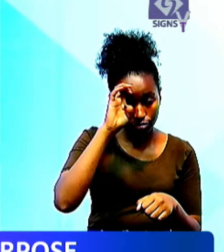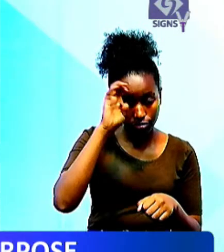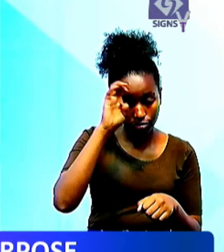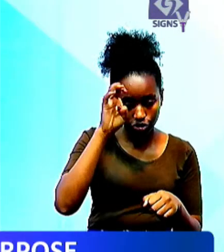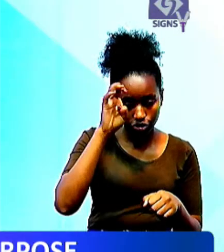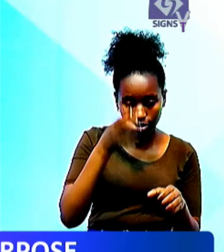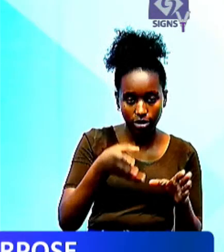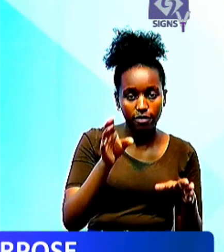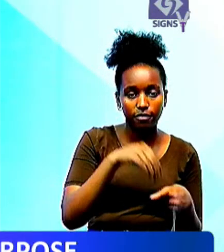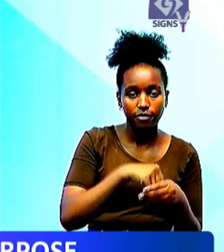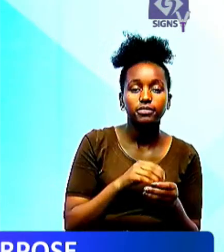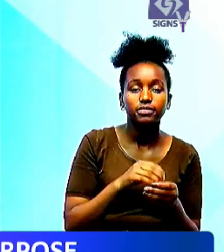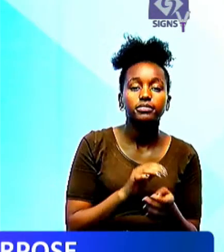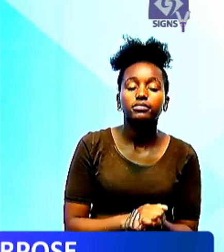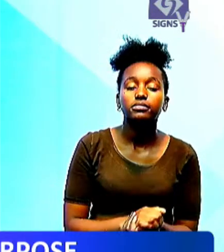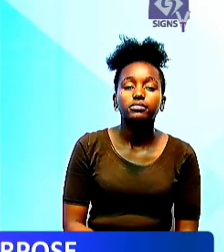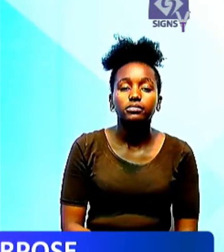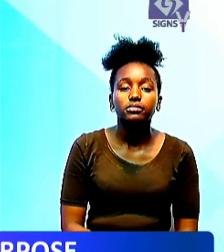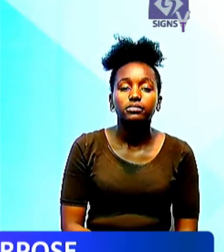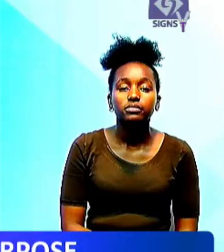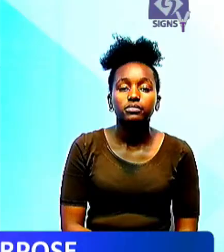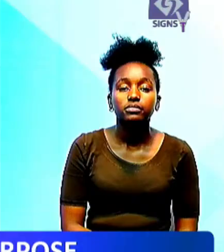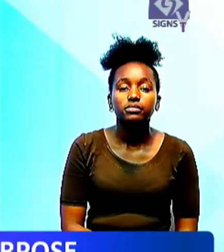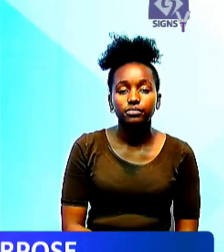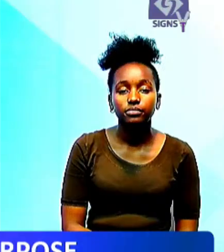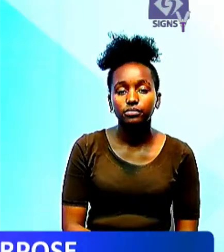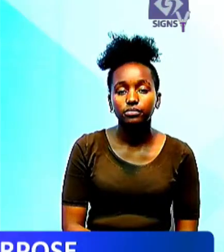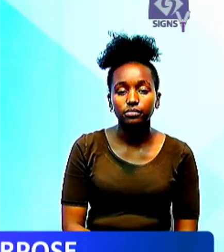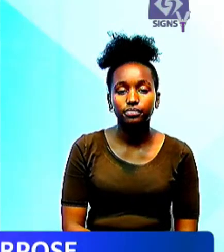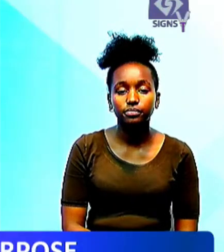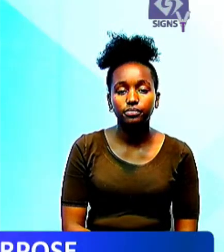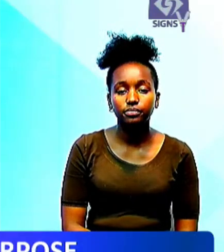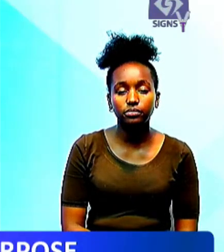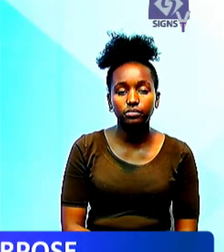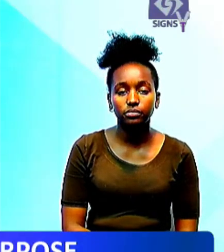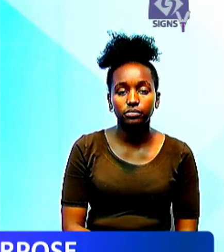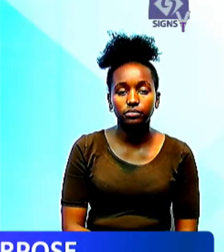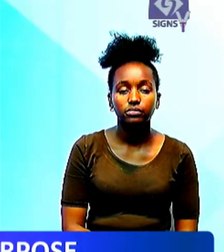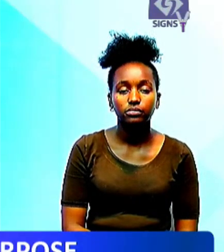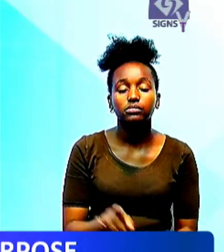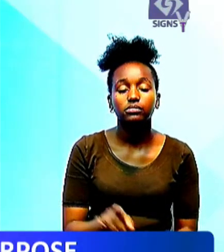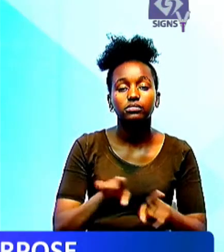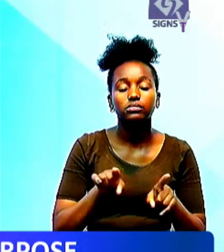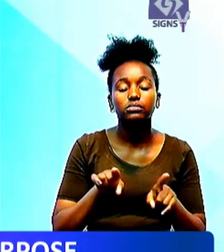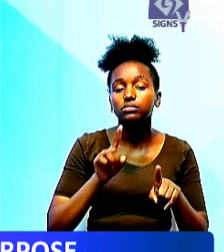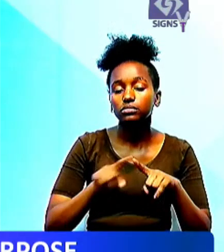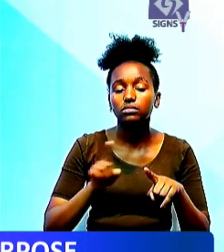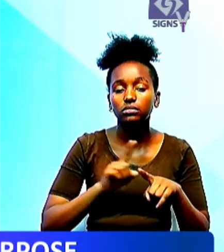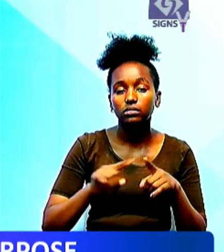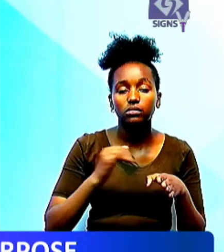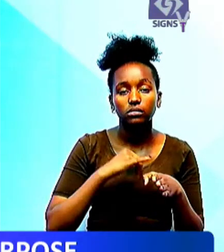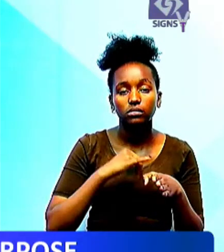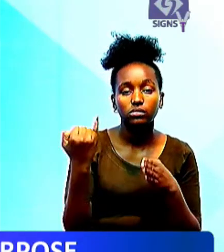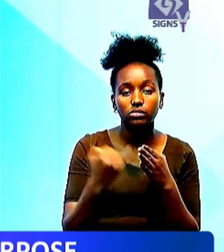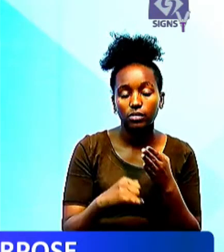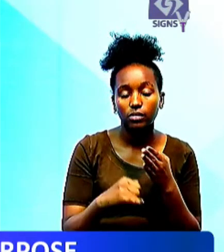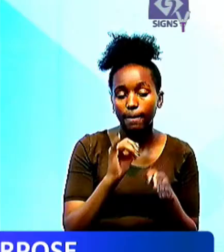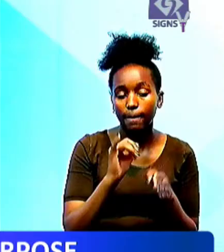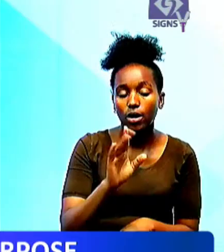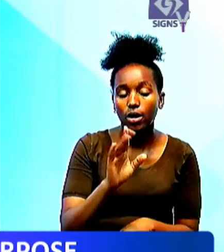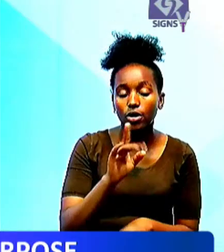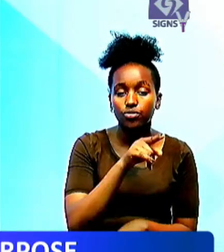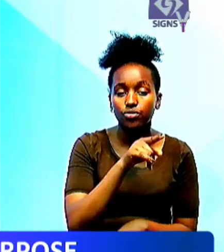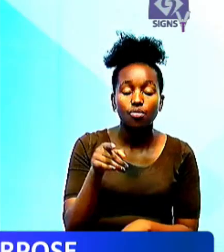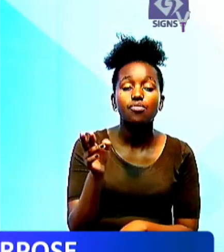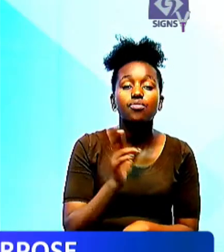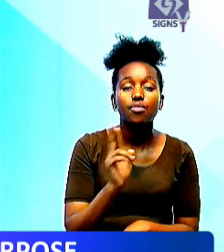that one security portfolio. You are trying to secure, including your insurance needs, insurance premiums. Have you covered